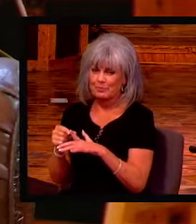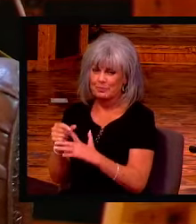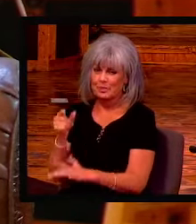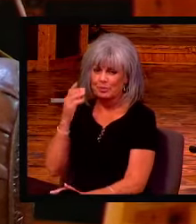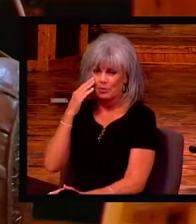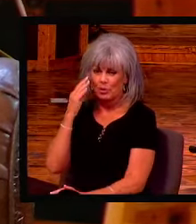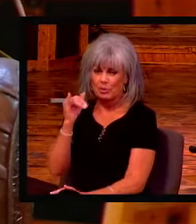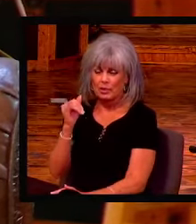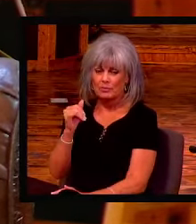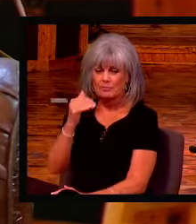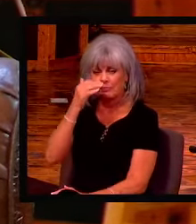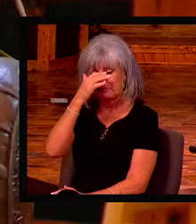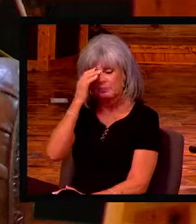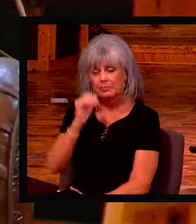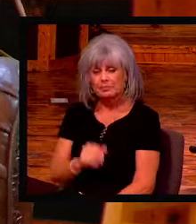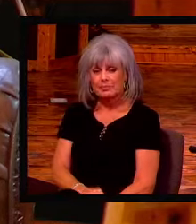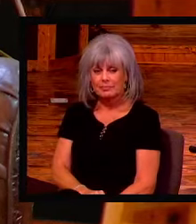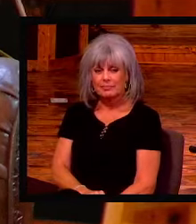Amen.